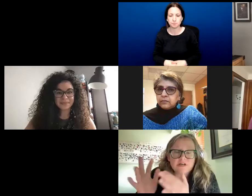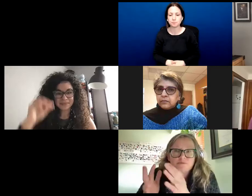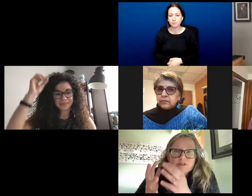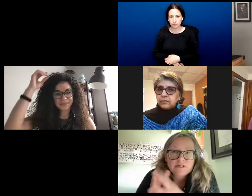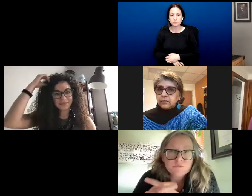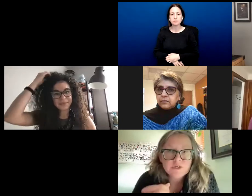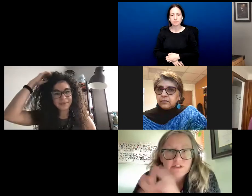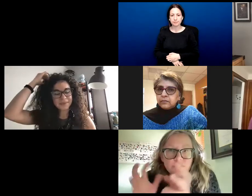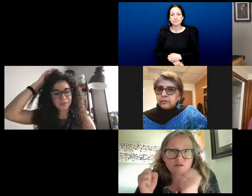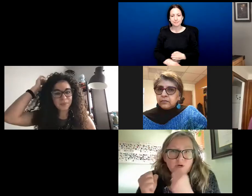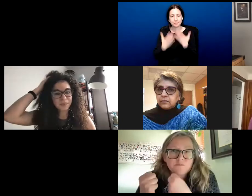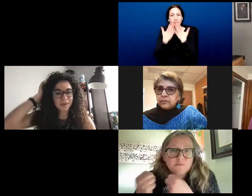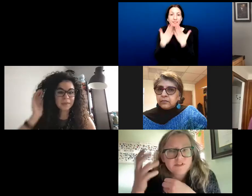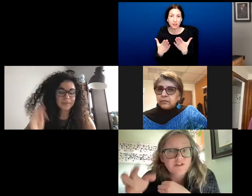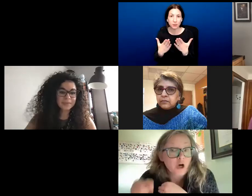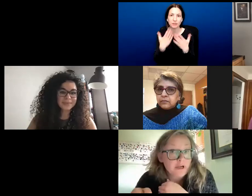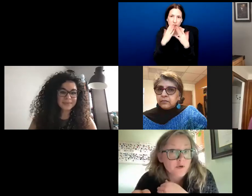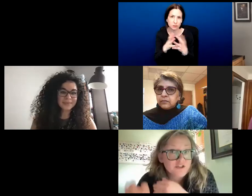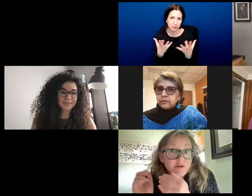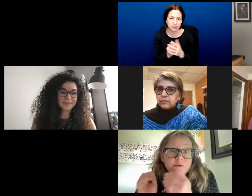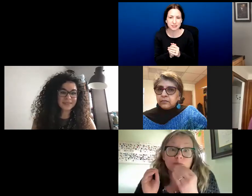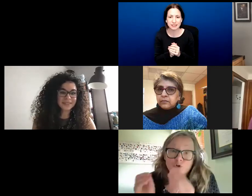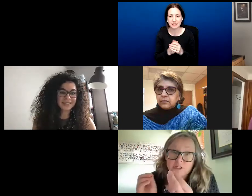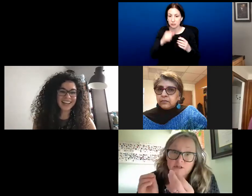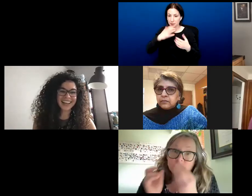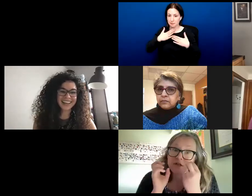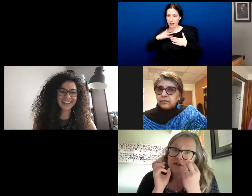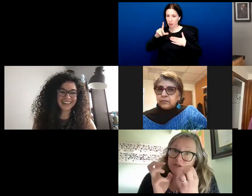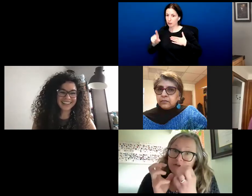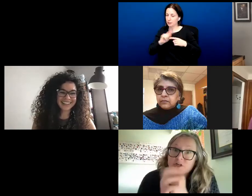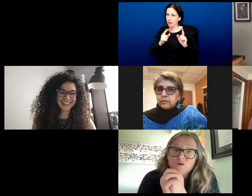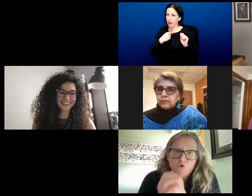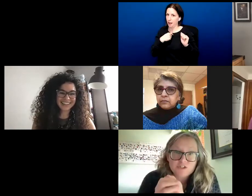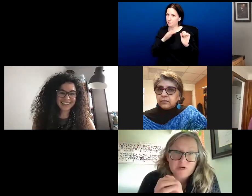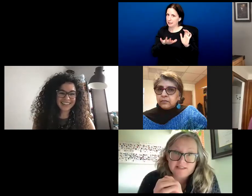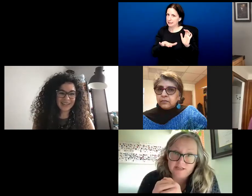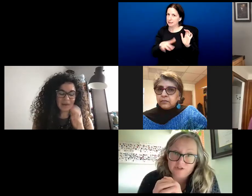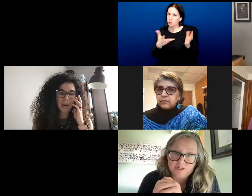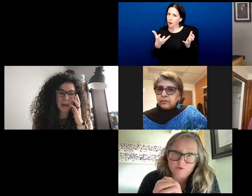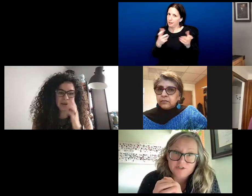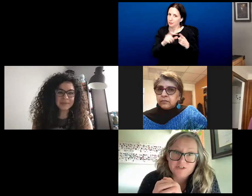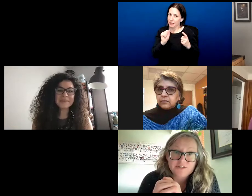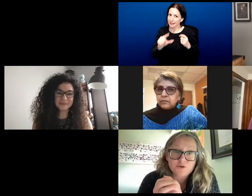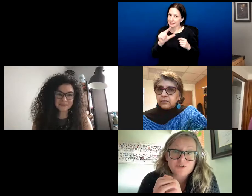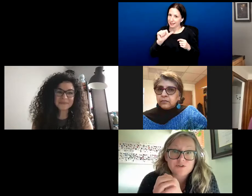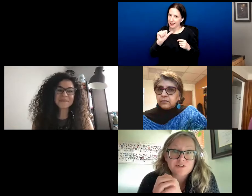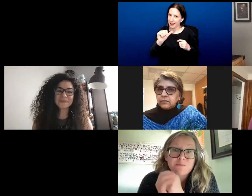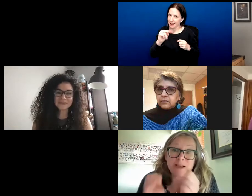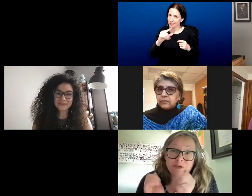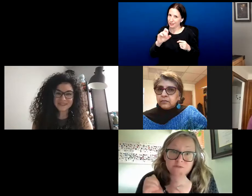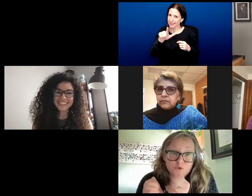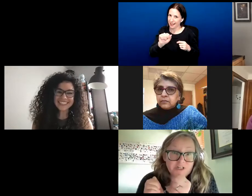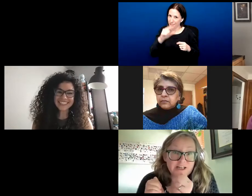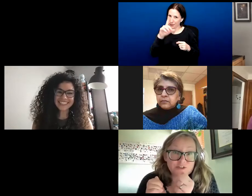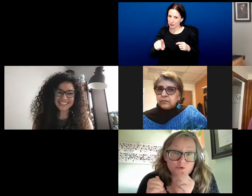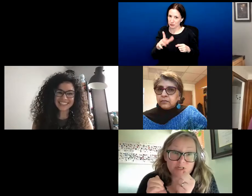I've been really quite, this is not my question, but I've been burning here wanting to ask Angela a question. So this might